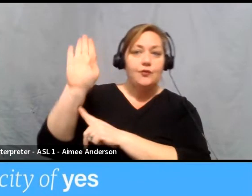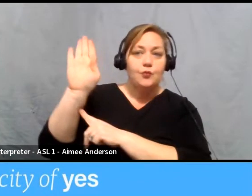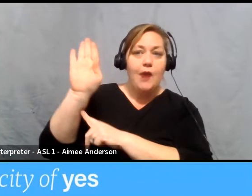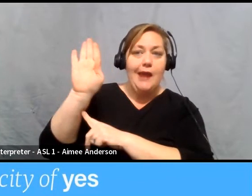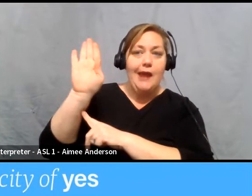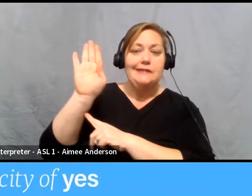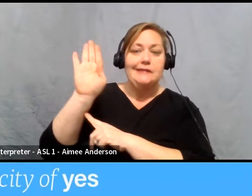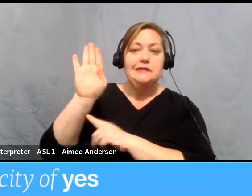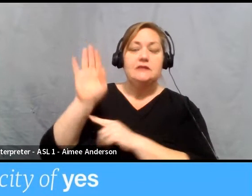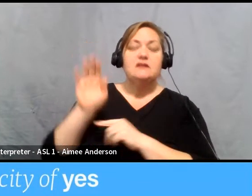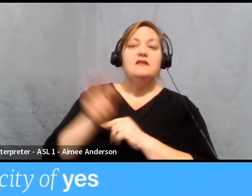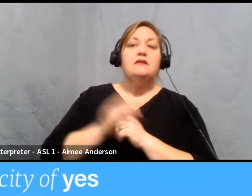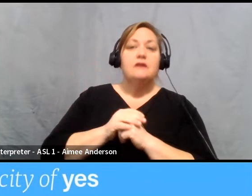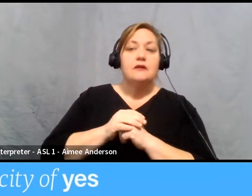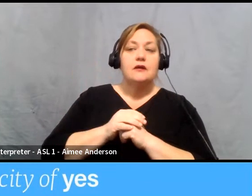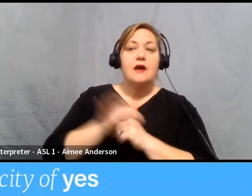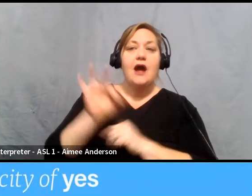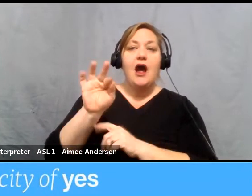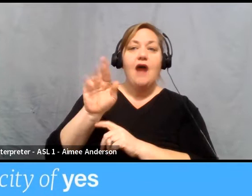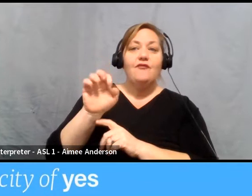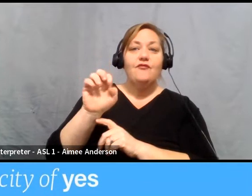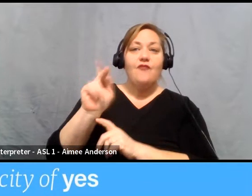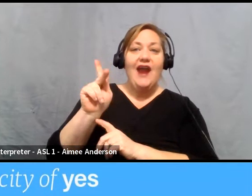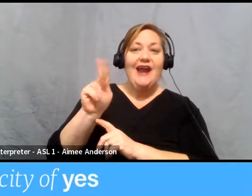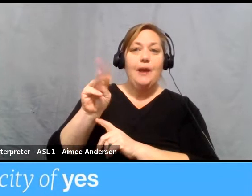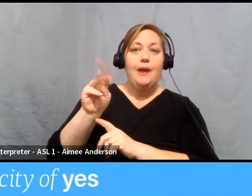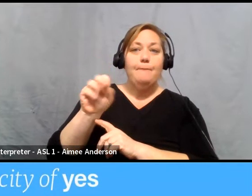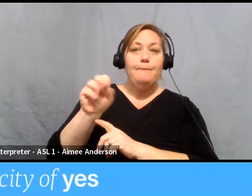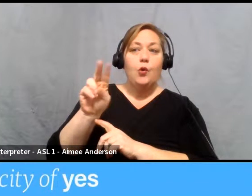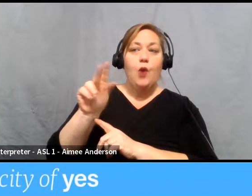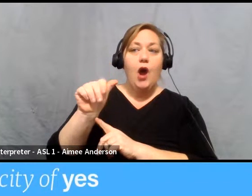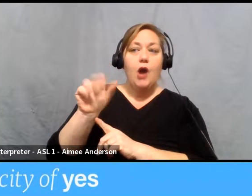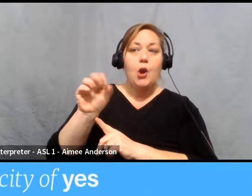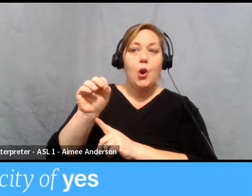raised. Frank Morano, you're first.